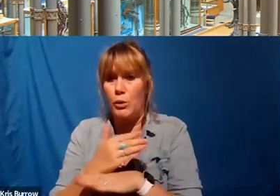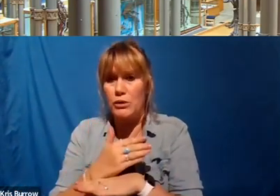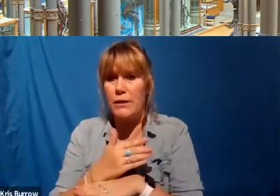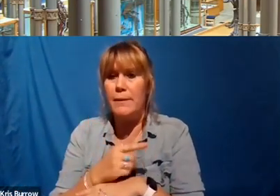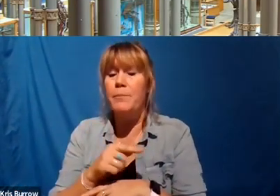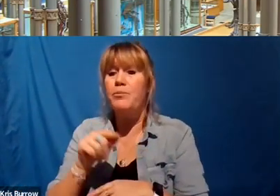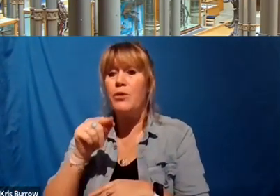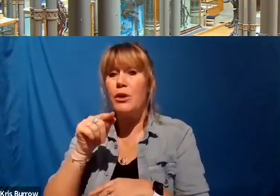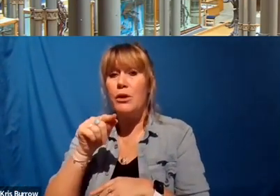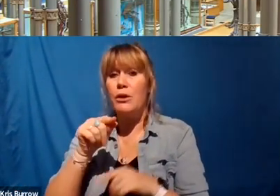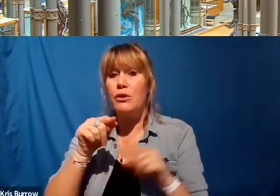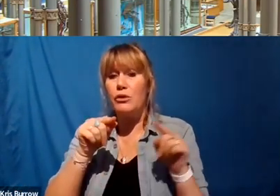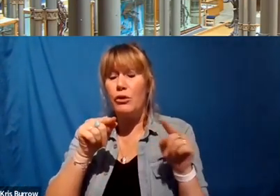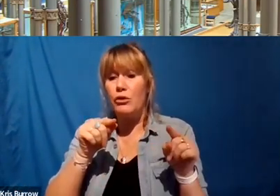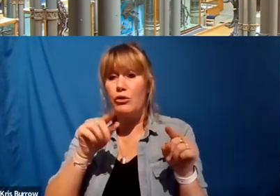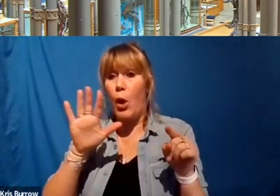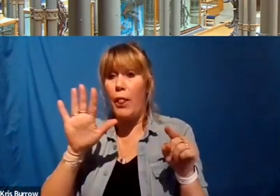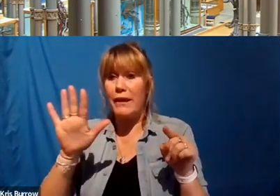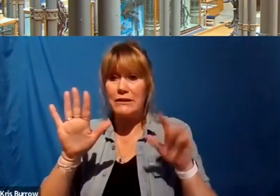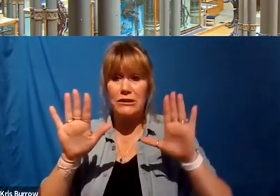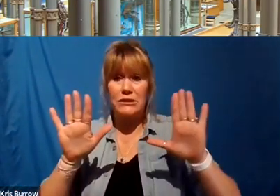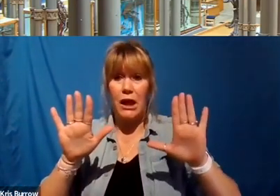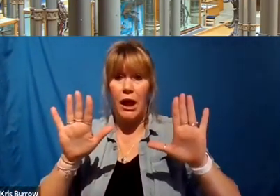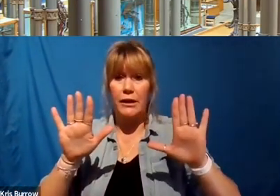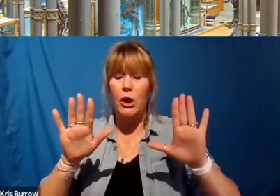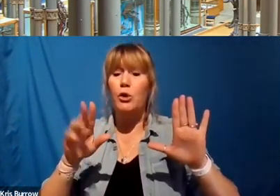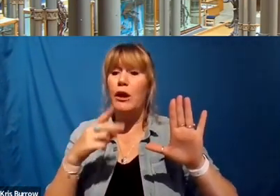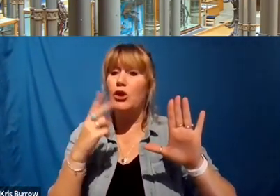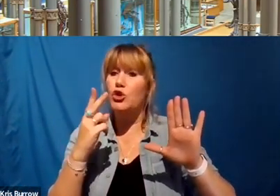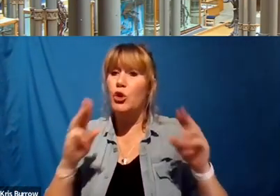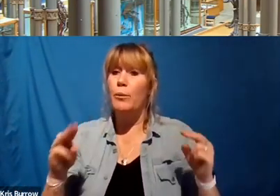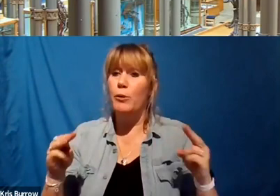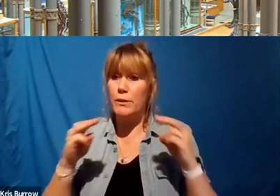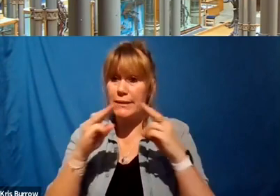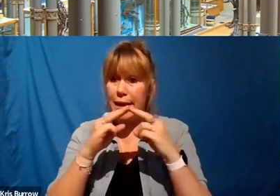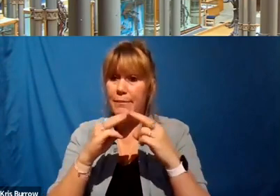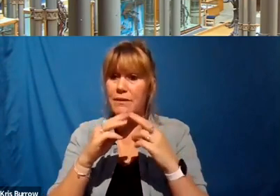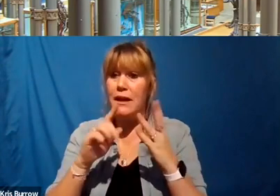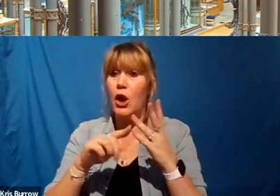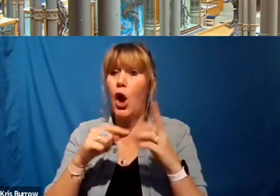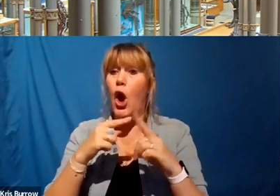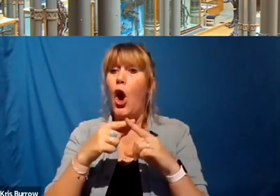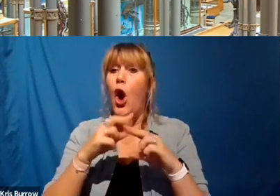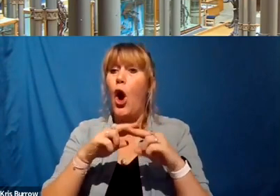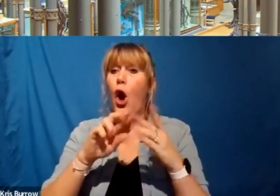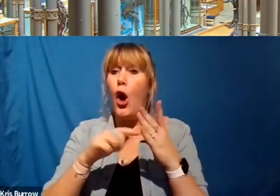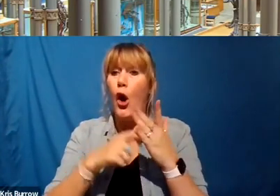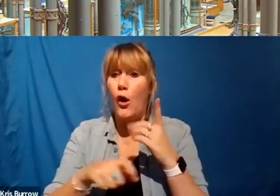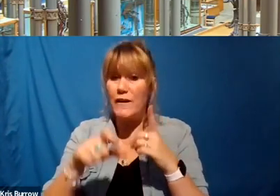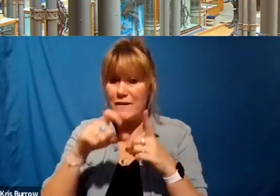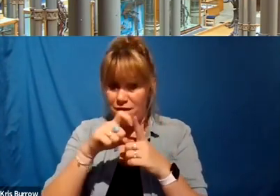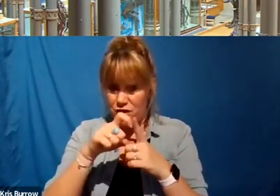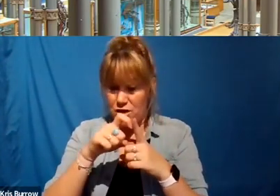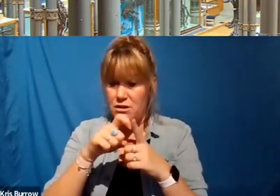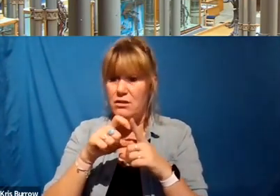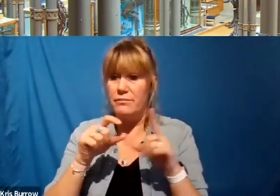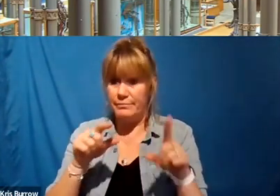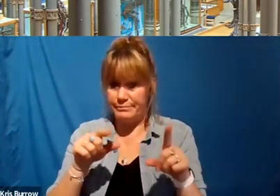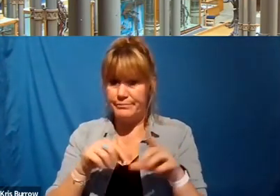is pictures of two museums in Oxford, the Oxford Natural History Museum and the Pitt Rivers Museum.